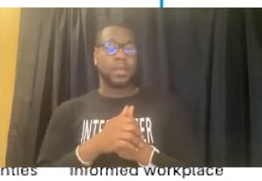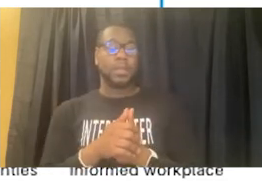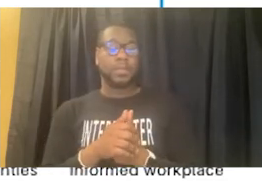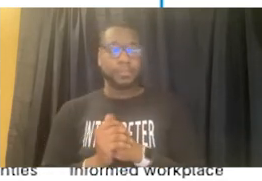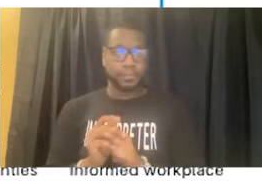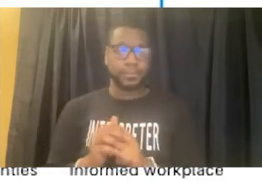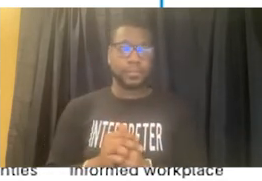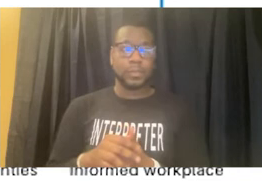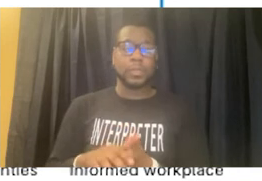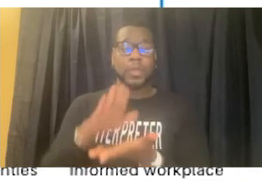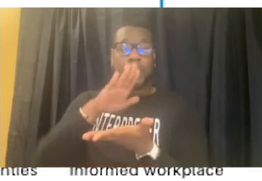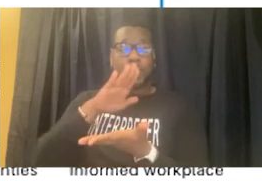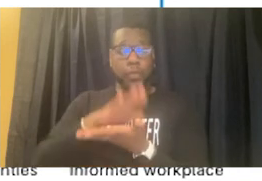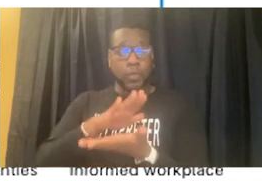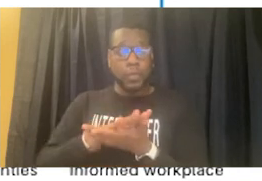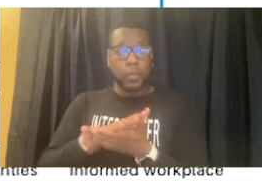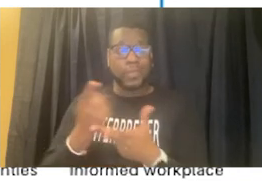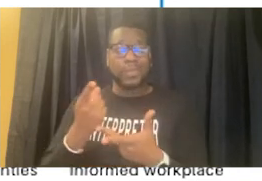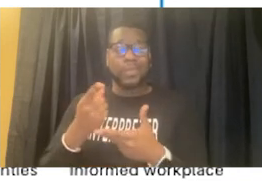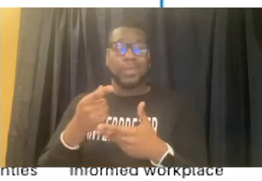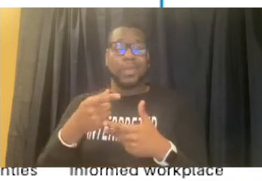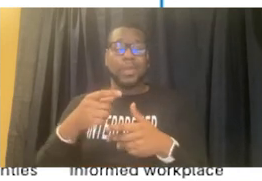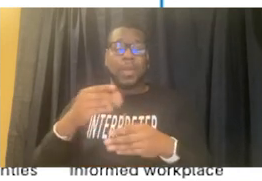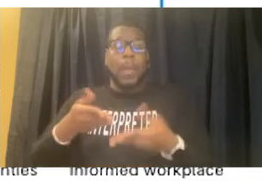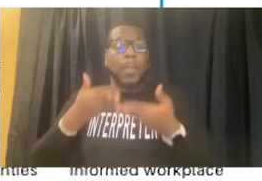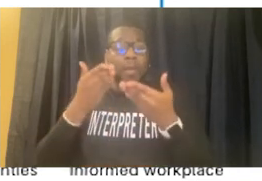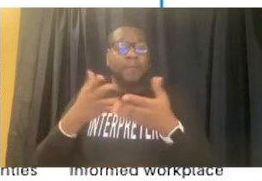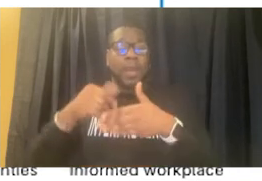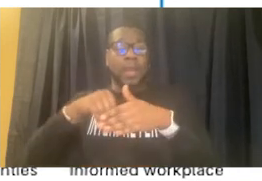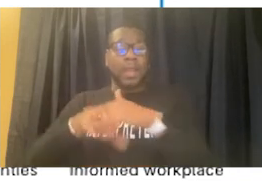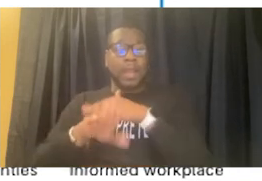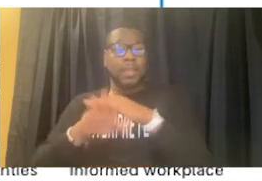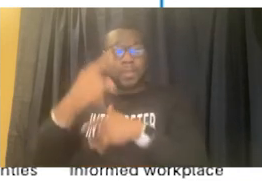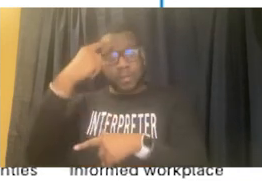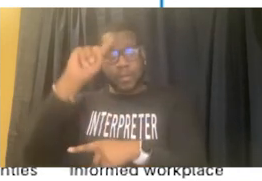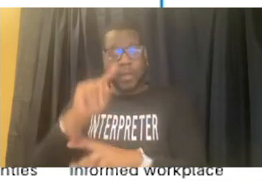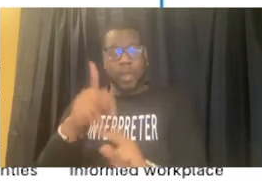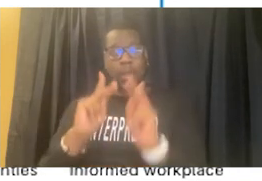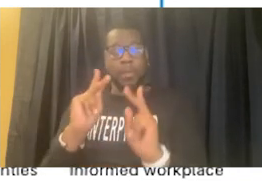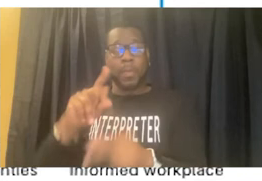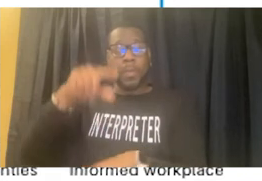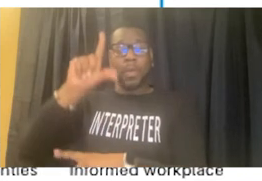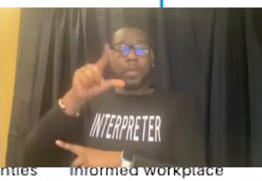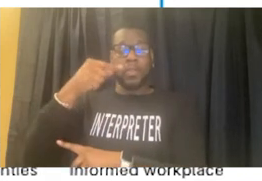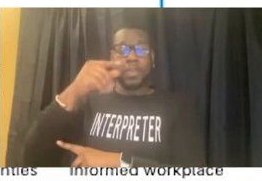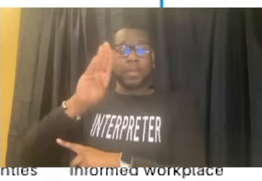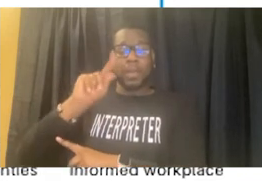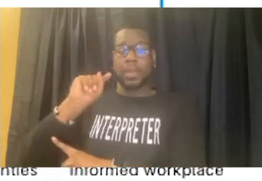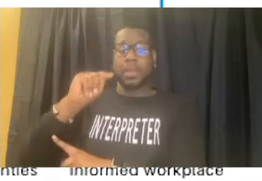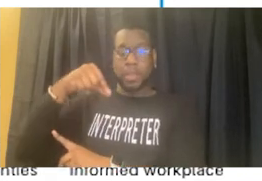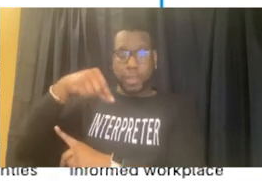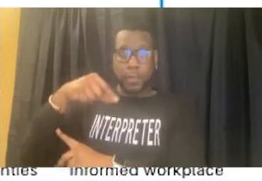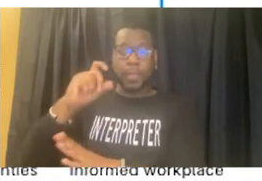color to get the support they need prior to being further victimized. So if you're a school individual, if you work in the education system, recognizing that your